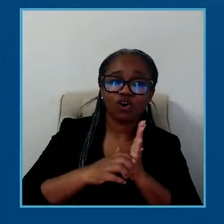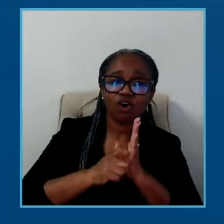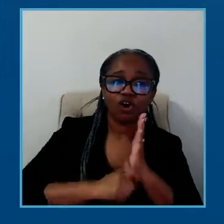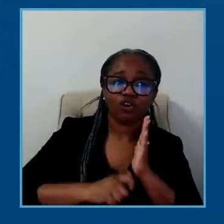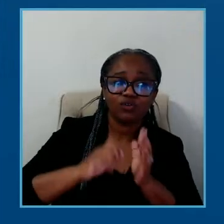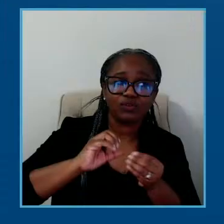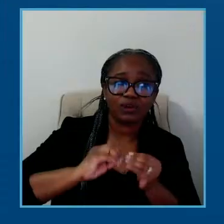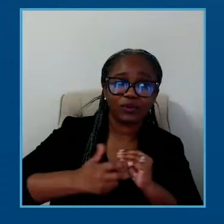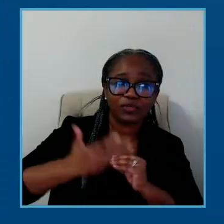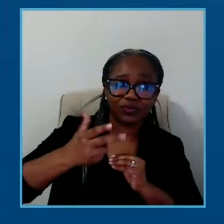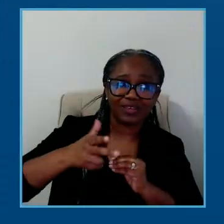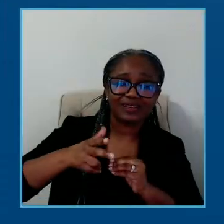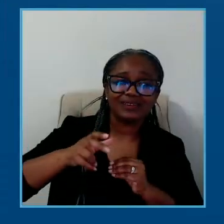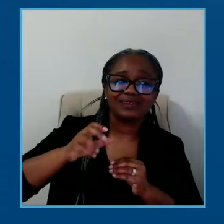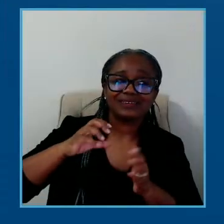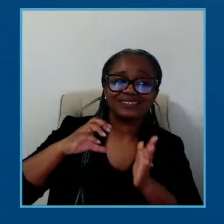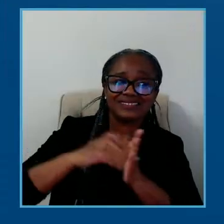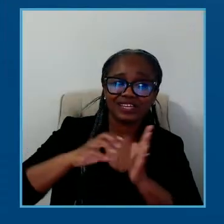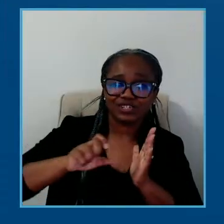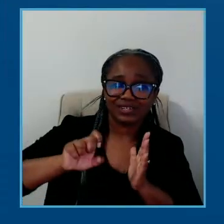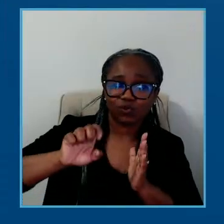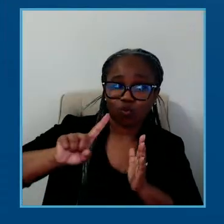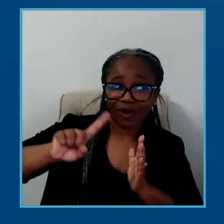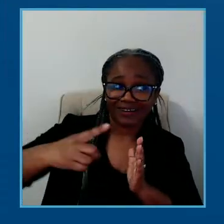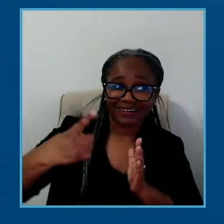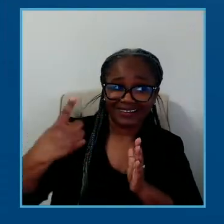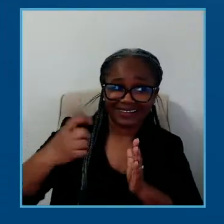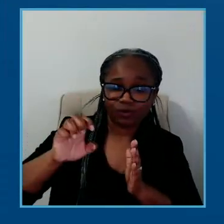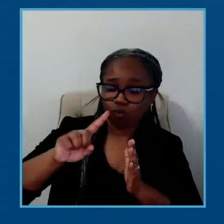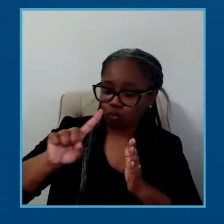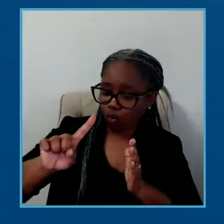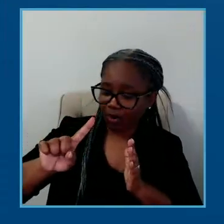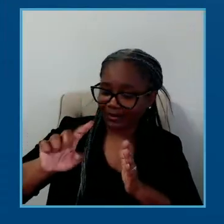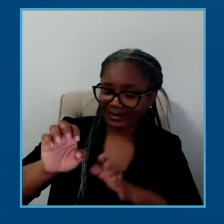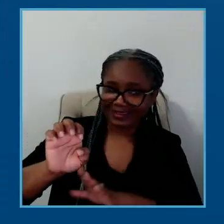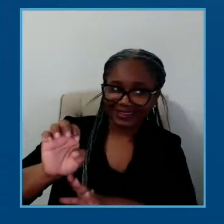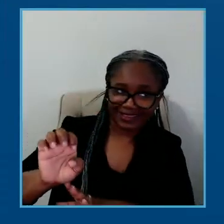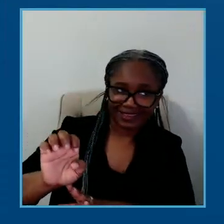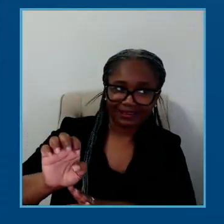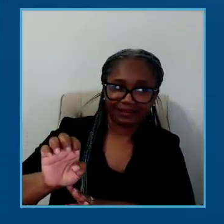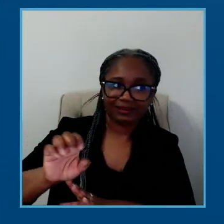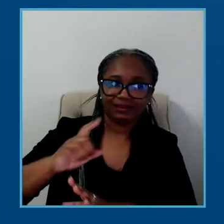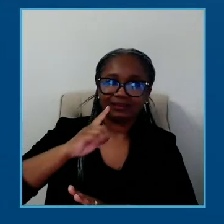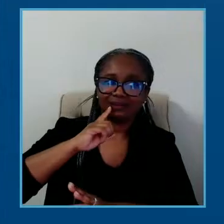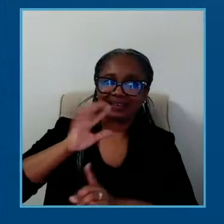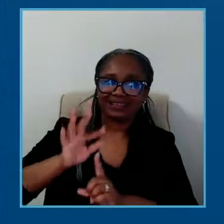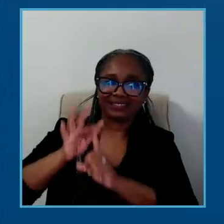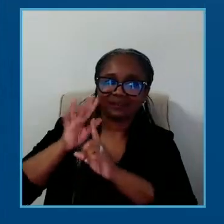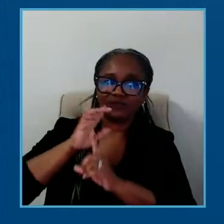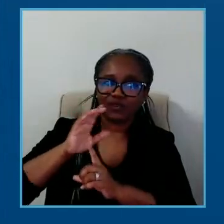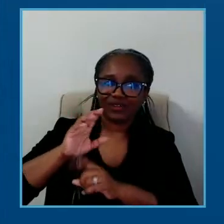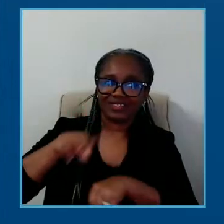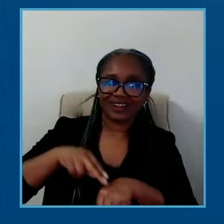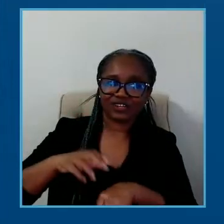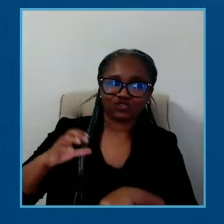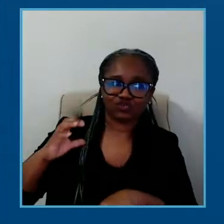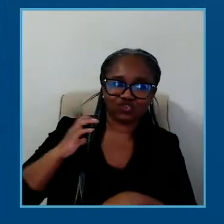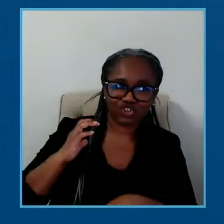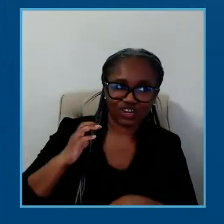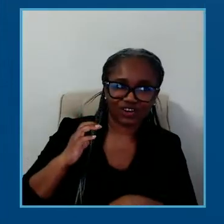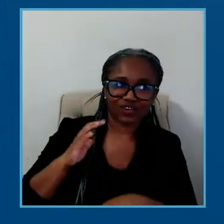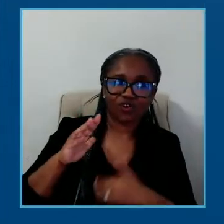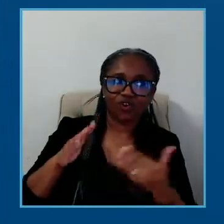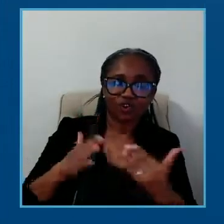DNC officers are equally divided as practicable according to gender. We have Jason Ray and